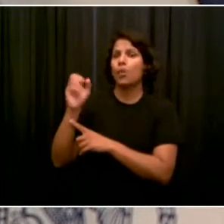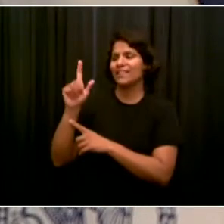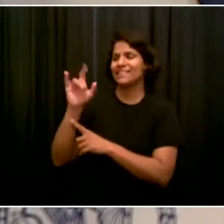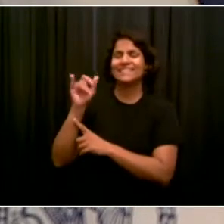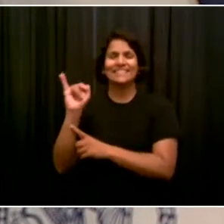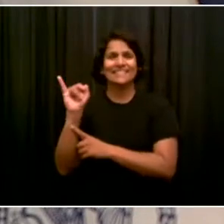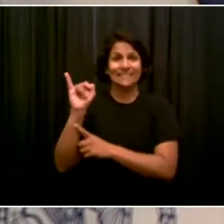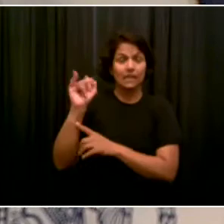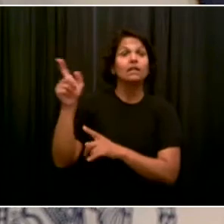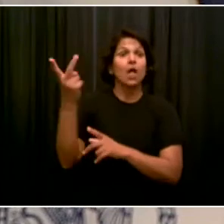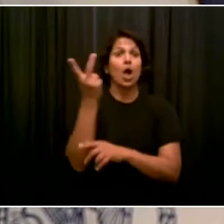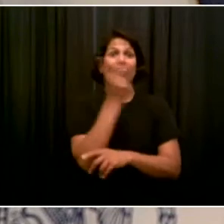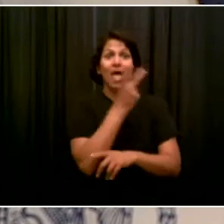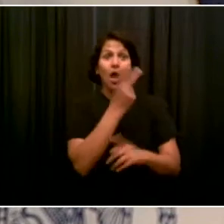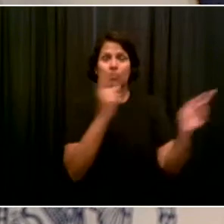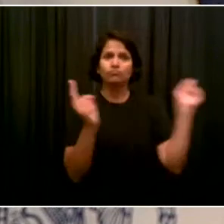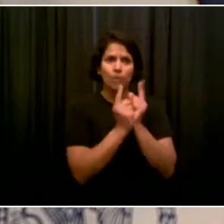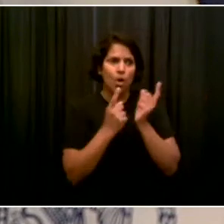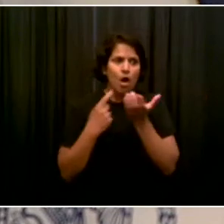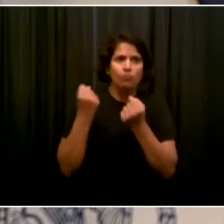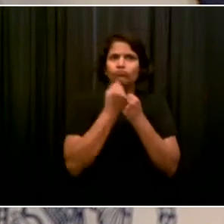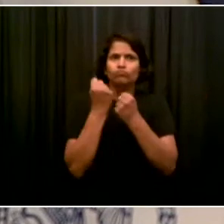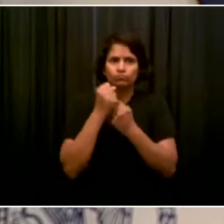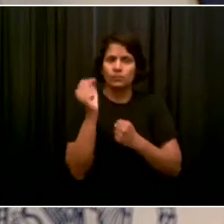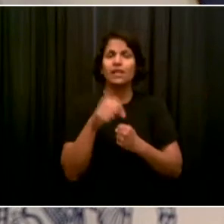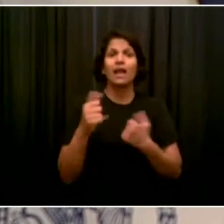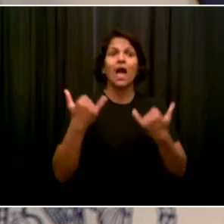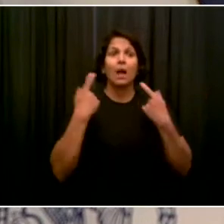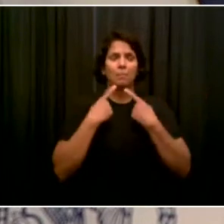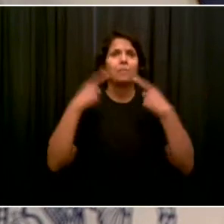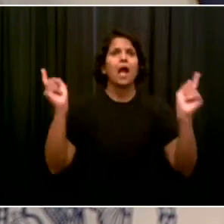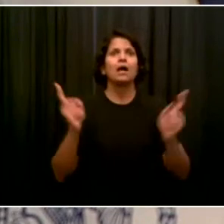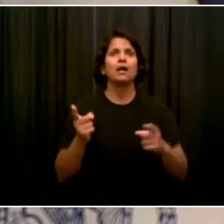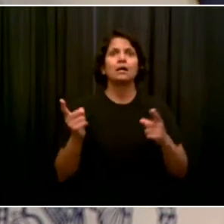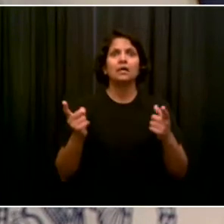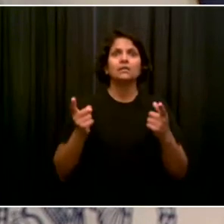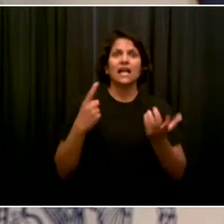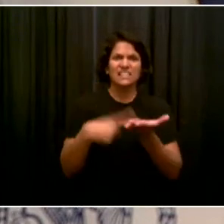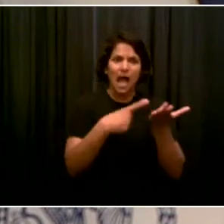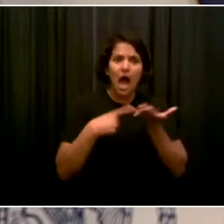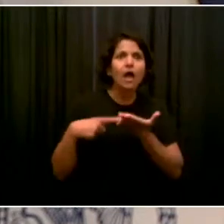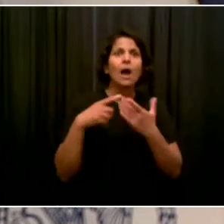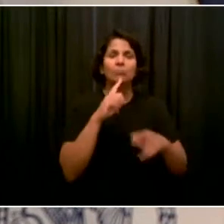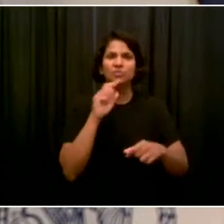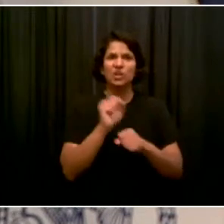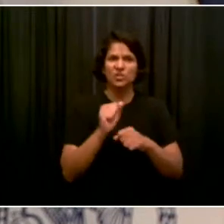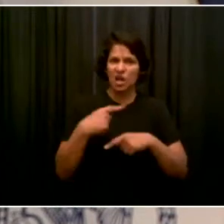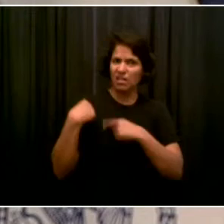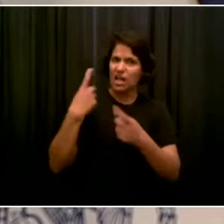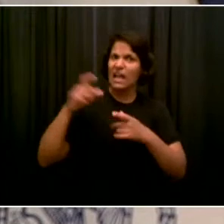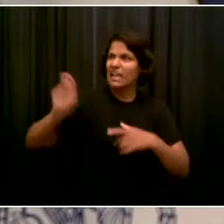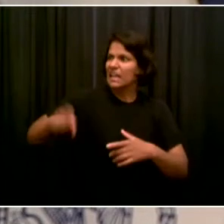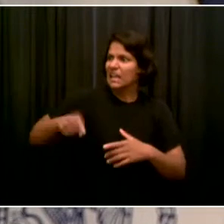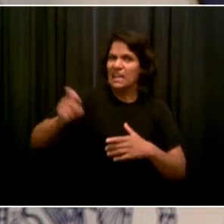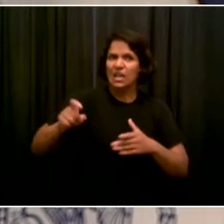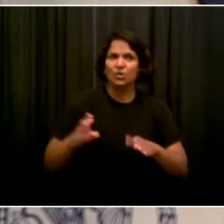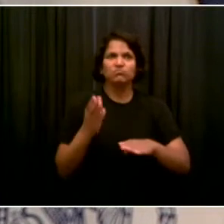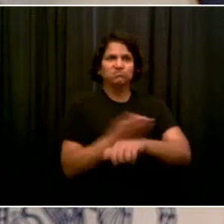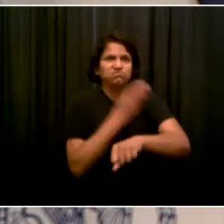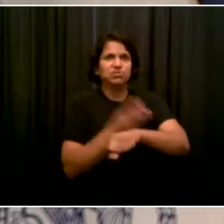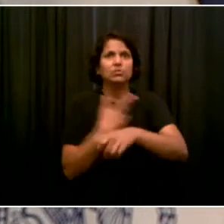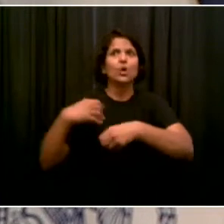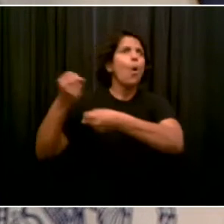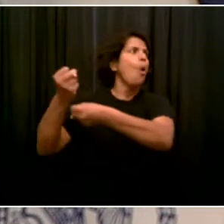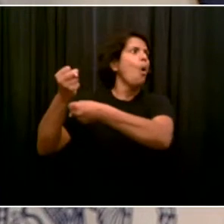be physically strong so we can build for the future. Today, we're going to talk about something absolutely crucial. If you're a